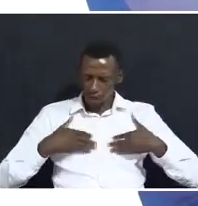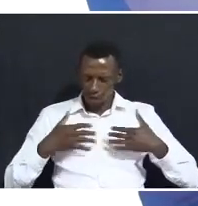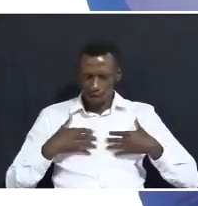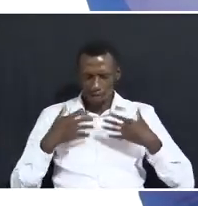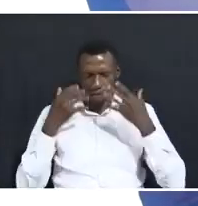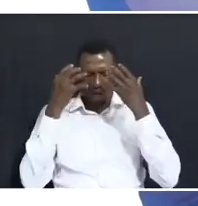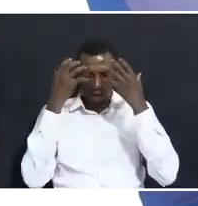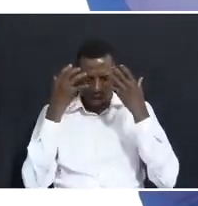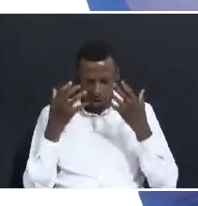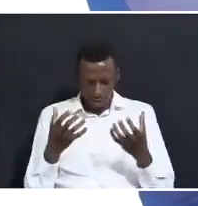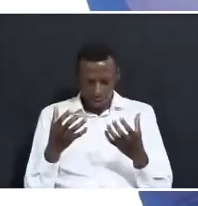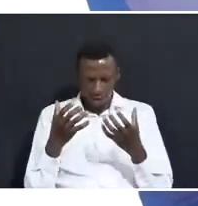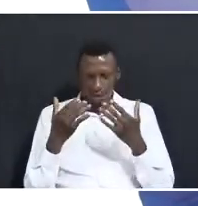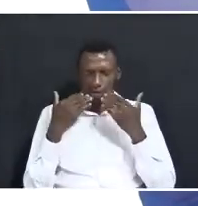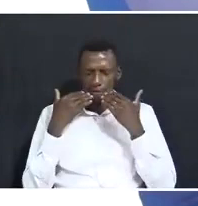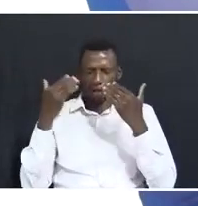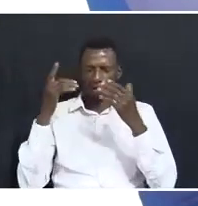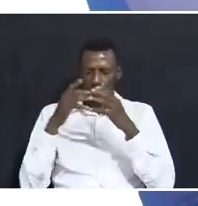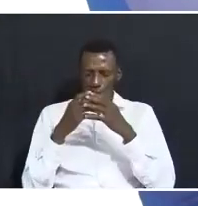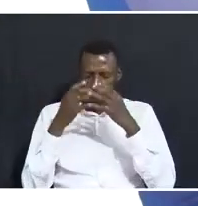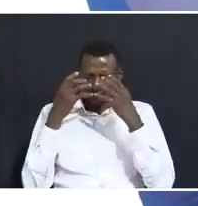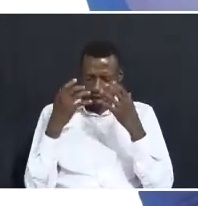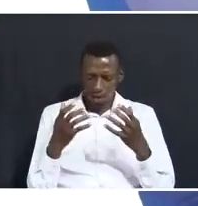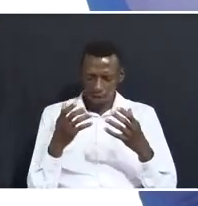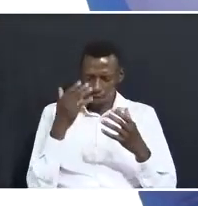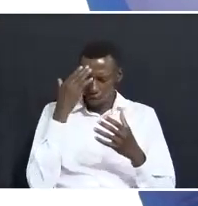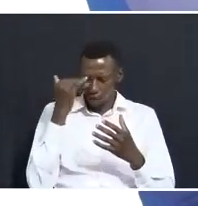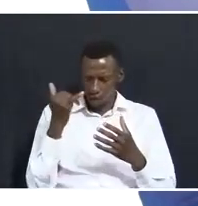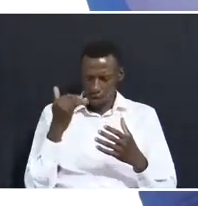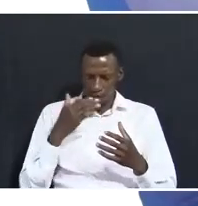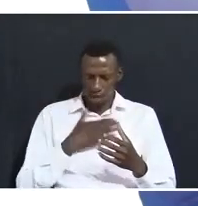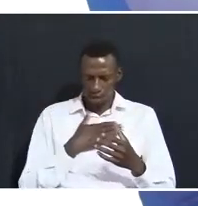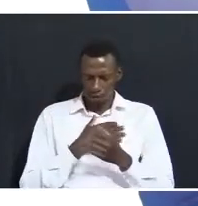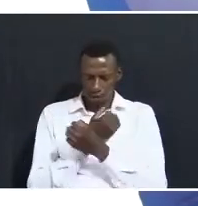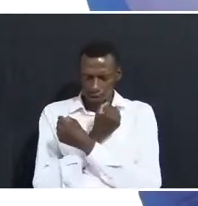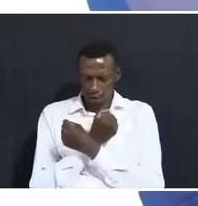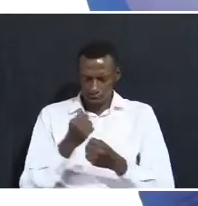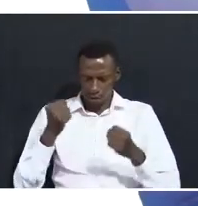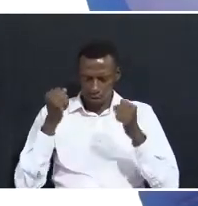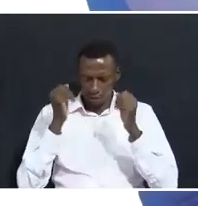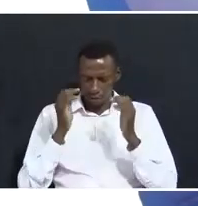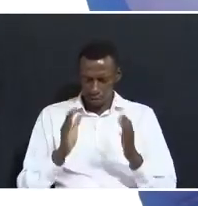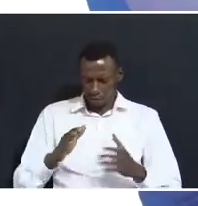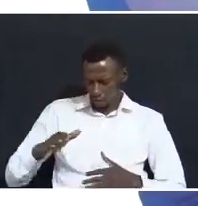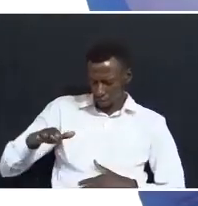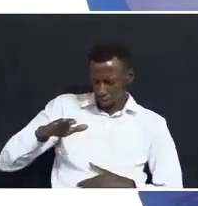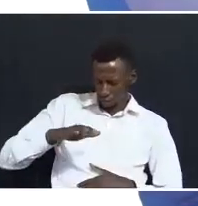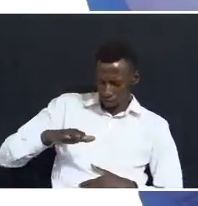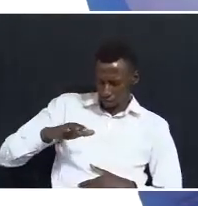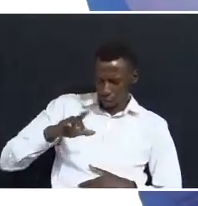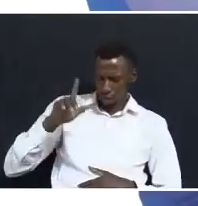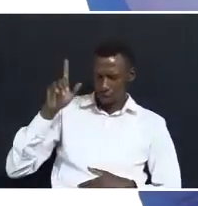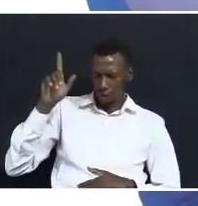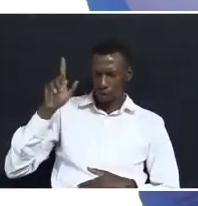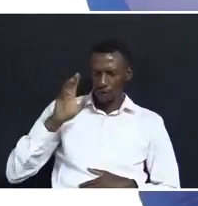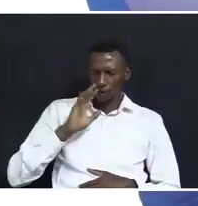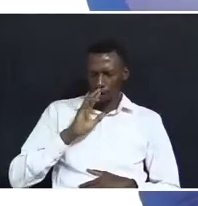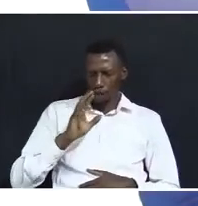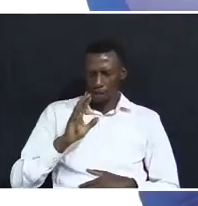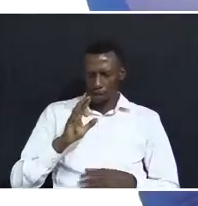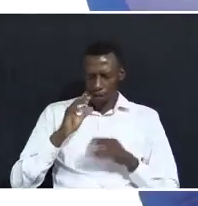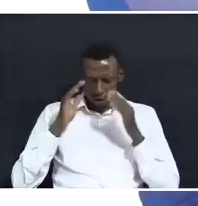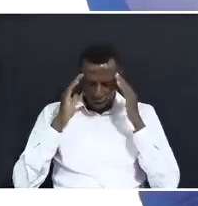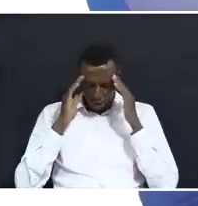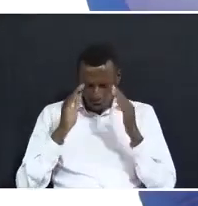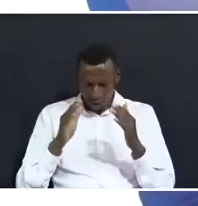that as far as our salvation is concerned, you are so committed